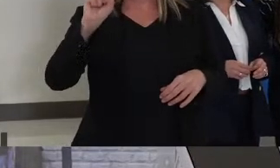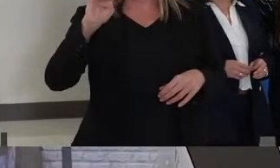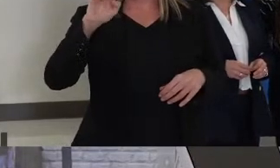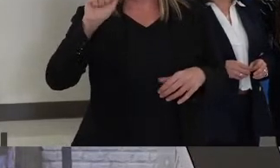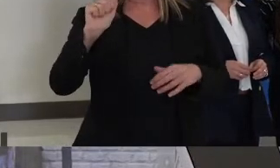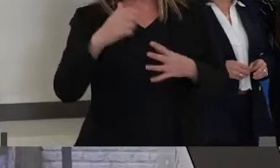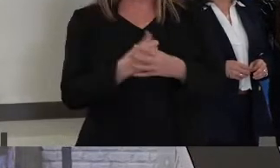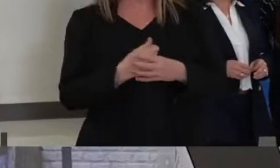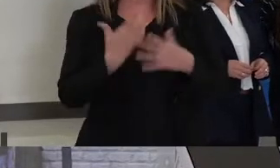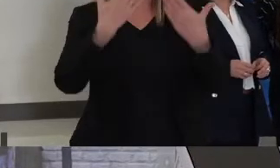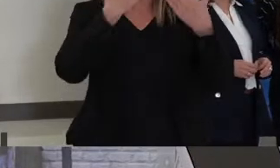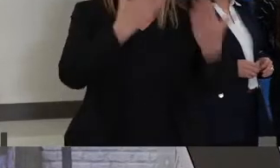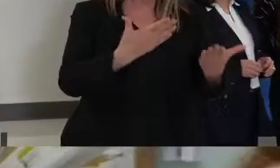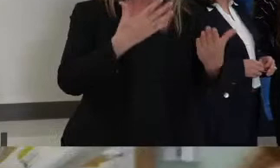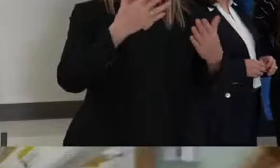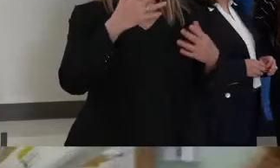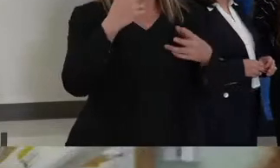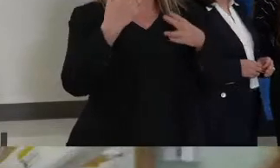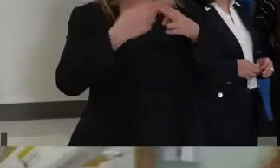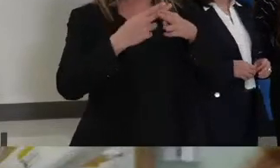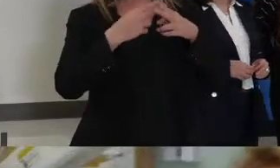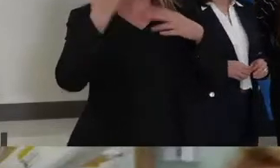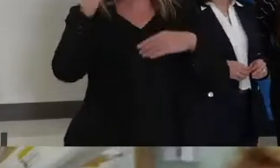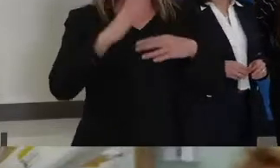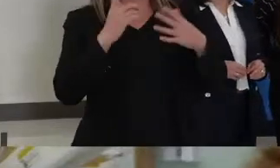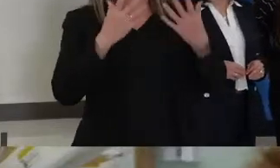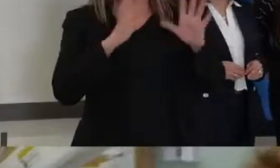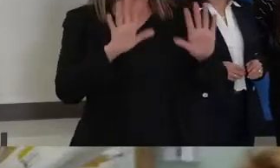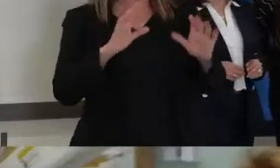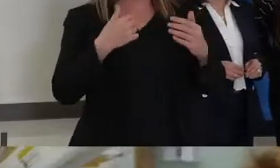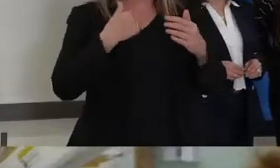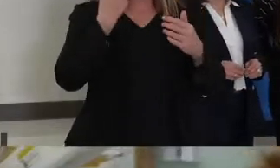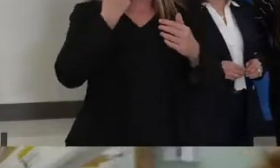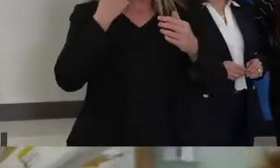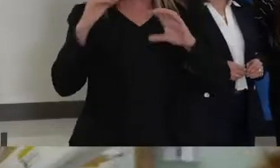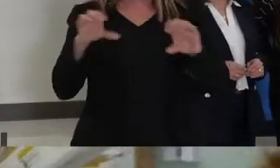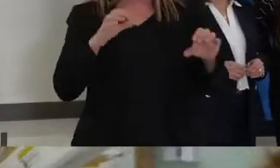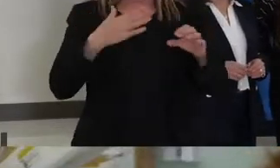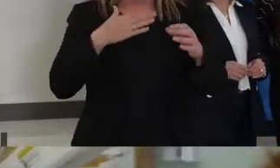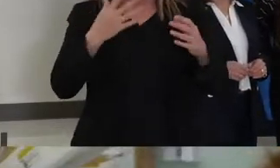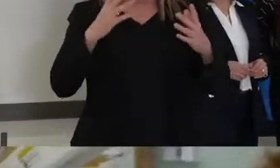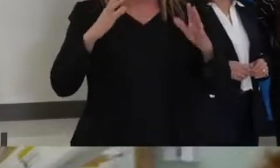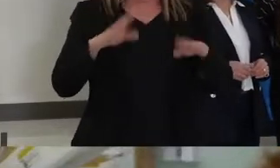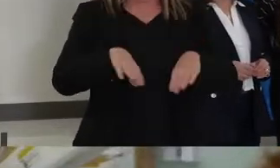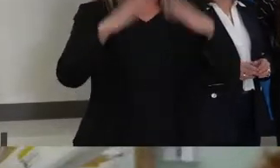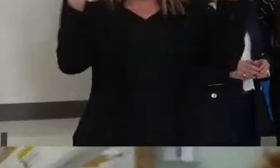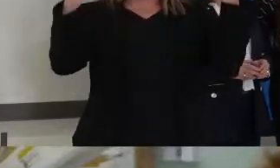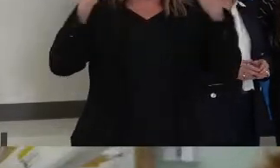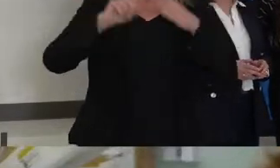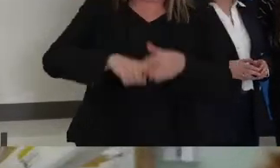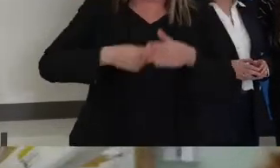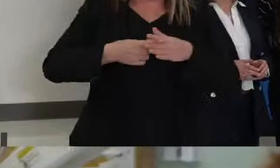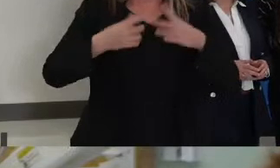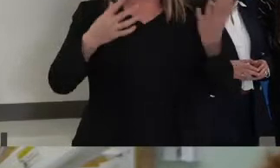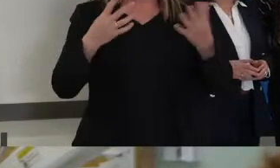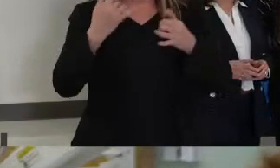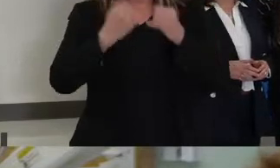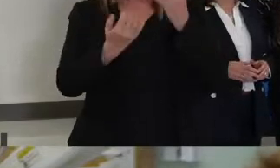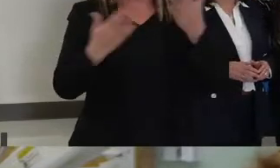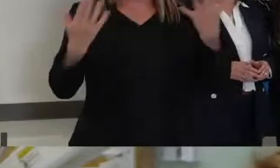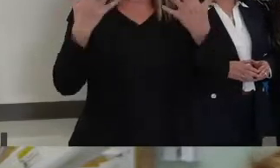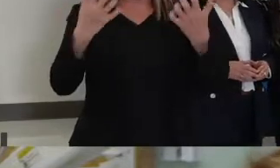thank you to the pro tem and the speaker that indulged me. I just did my inaugural. I thought the last thing they need to hear is me whining